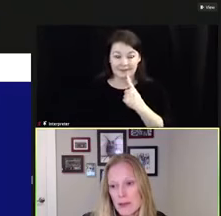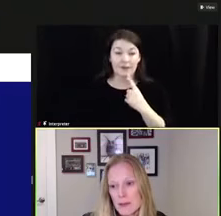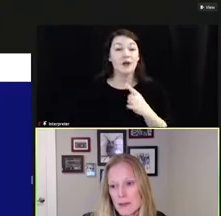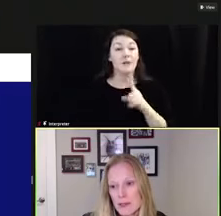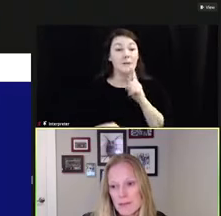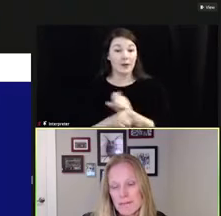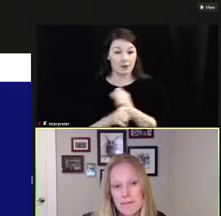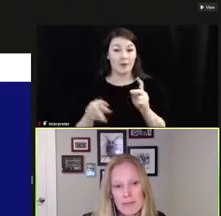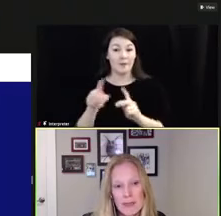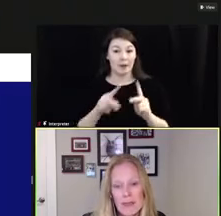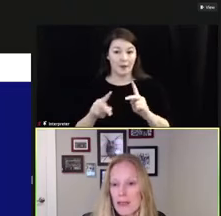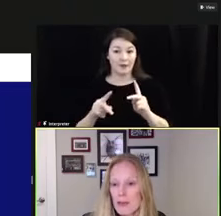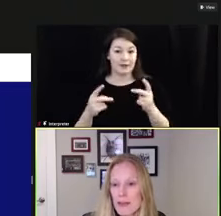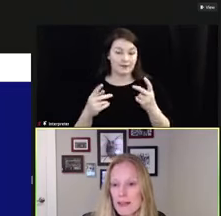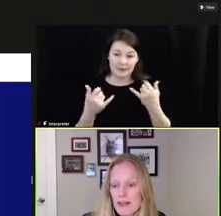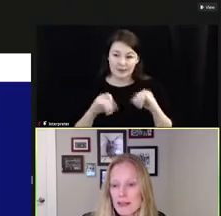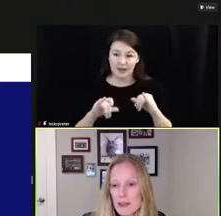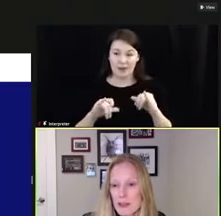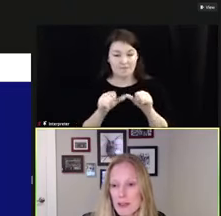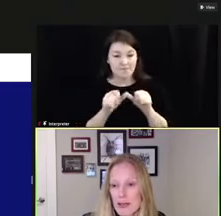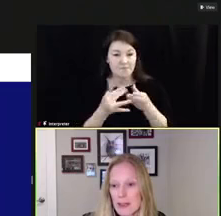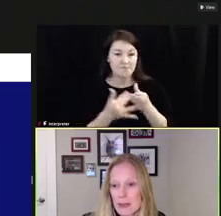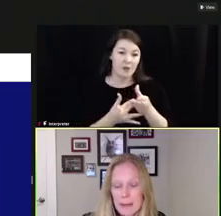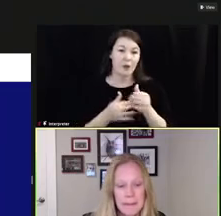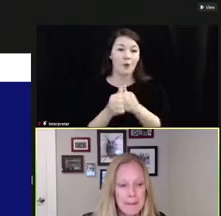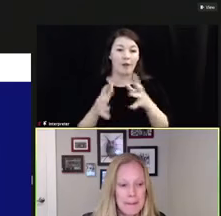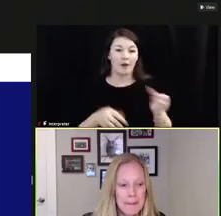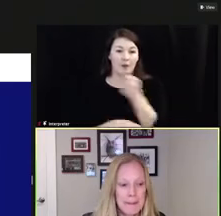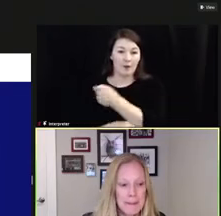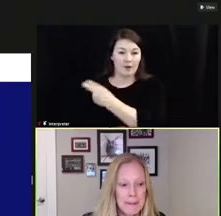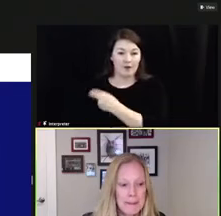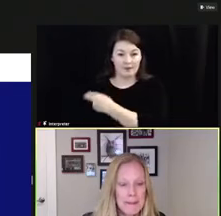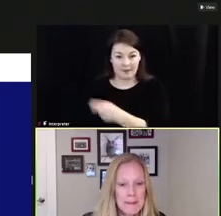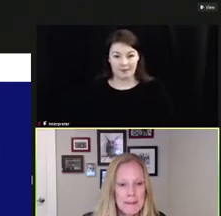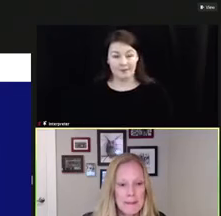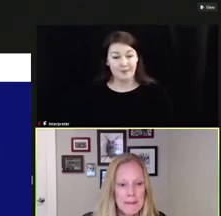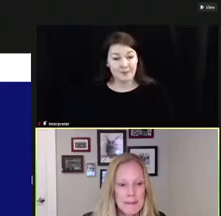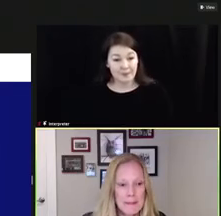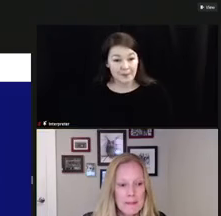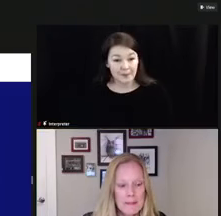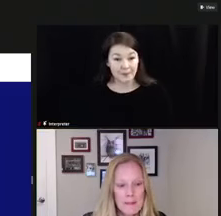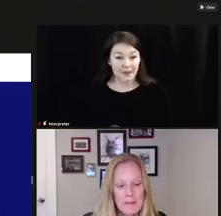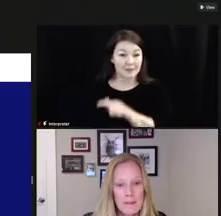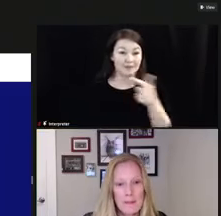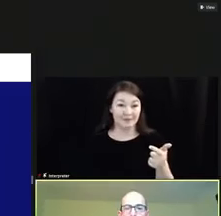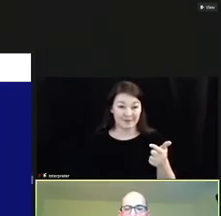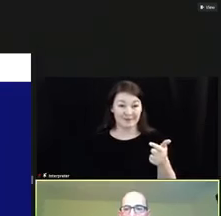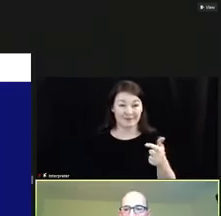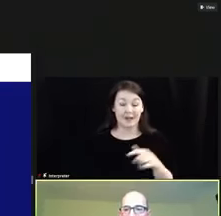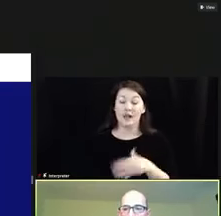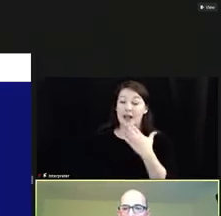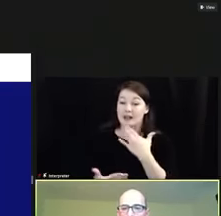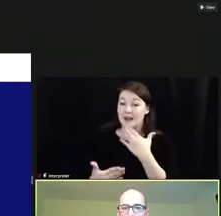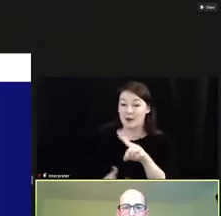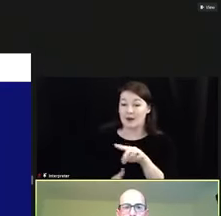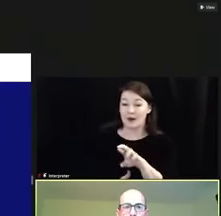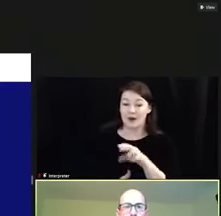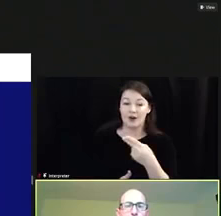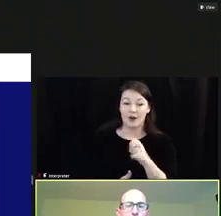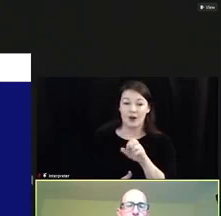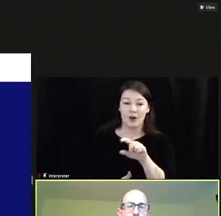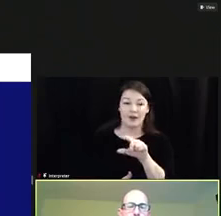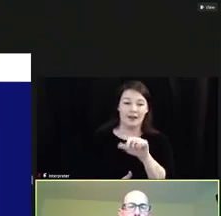from hospitalization. And with that, I'll hand it over to Director Bookman. Thank you, Dr. Herlihy, and thank you everybody for